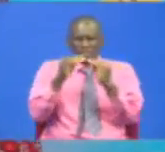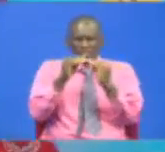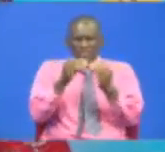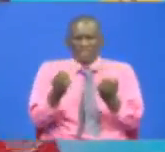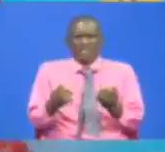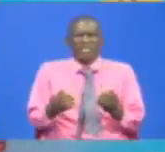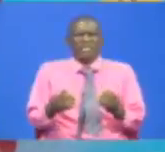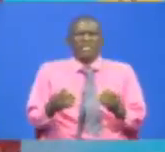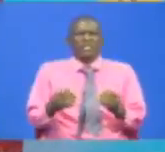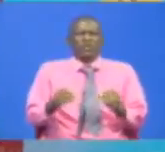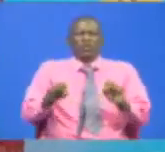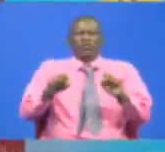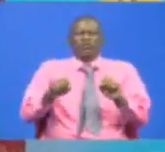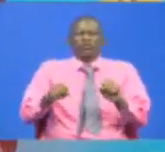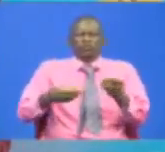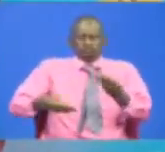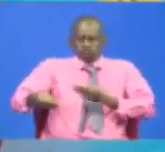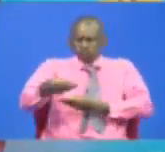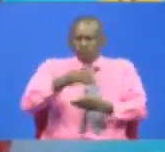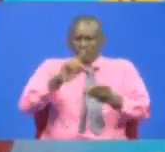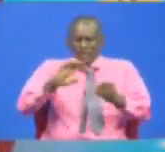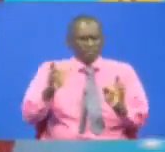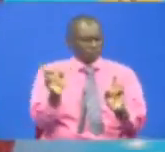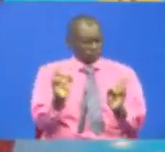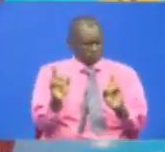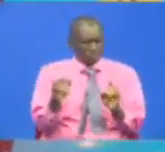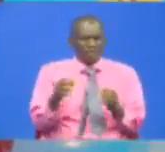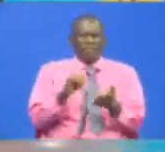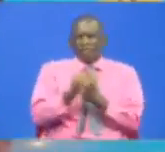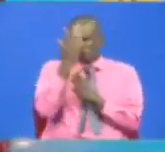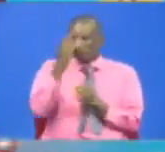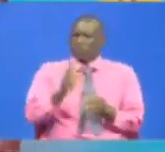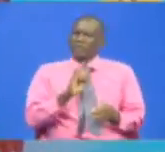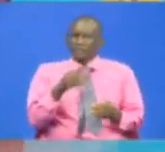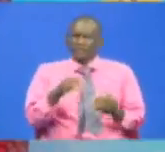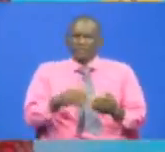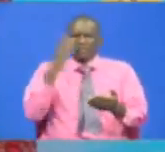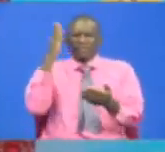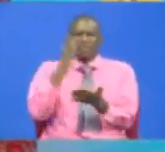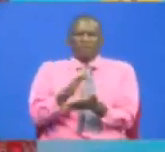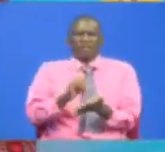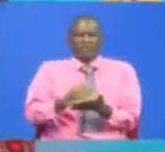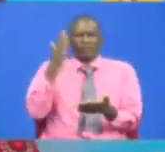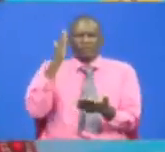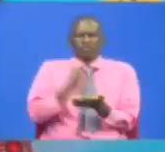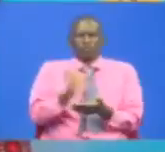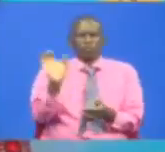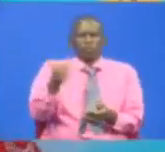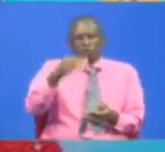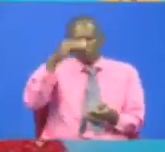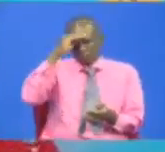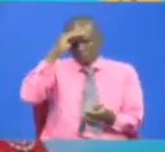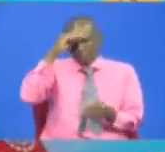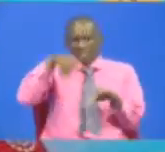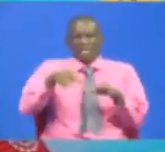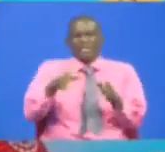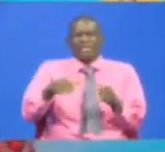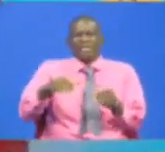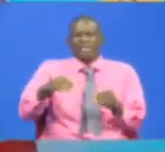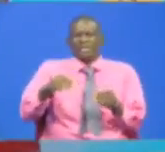whole issue of socializing. And that's why we have said the fact that we have stopped alcohol being taken in